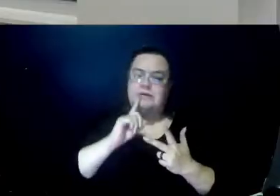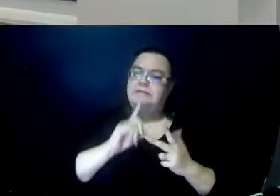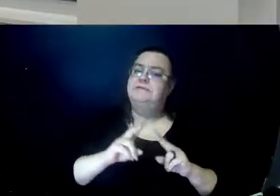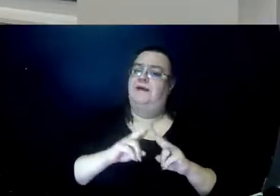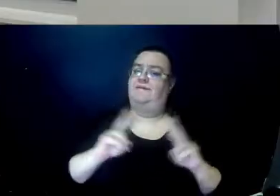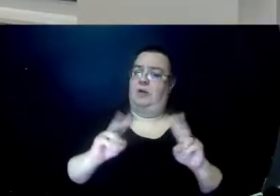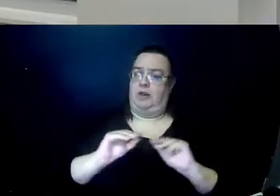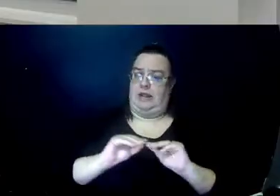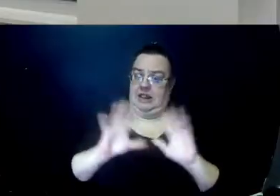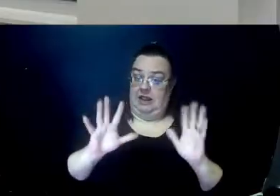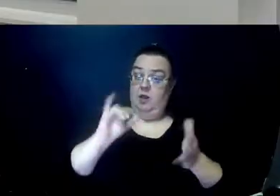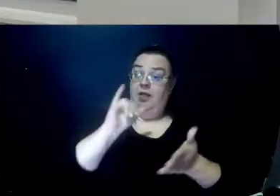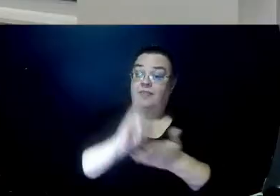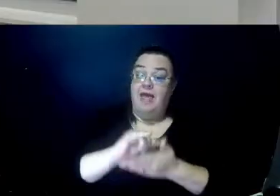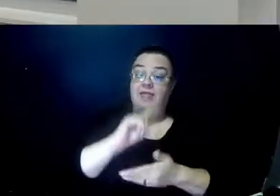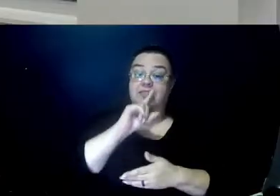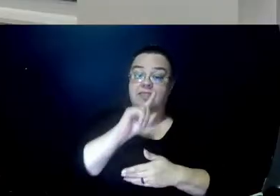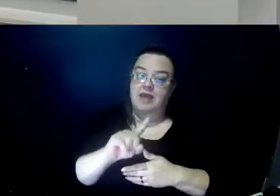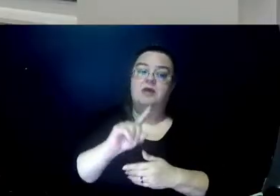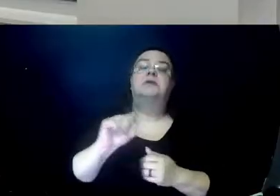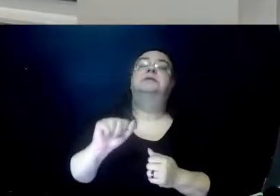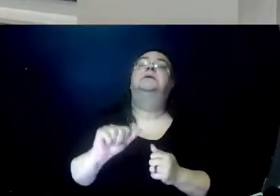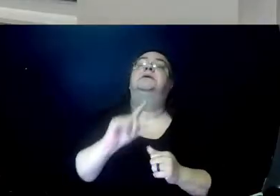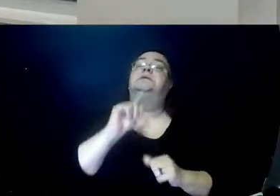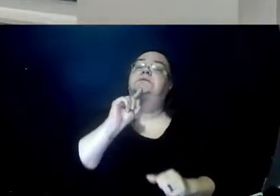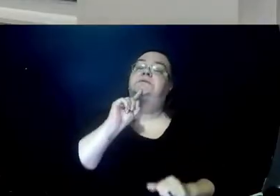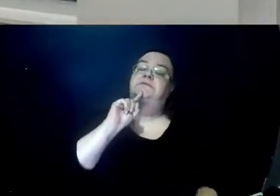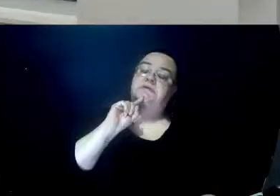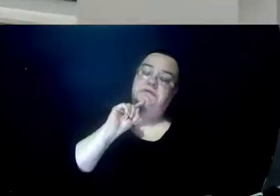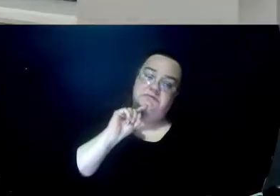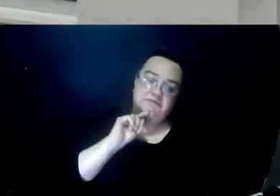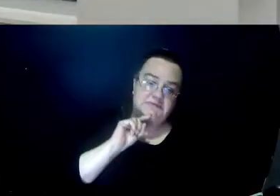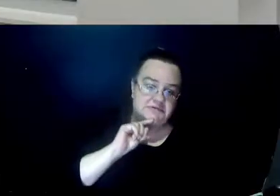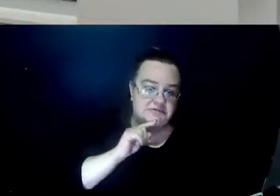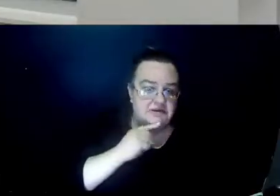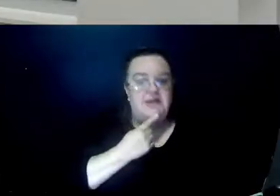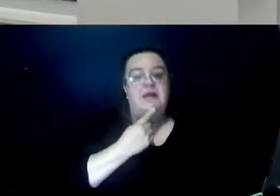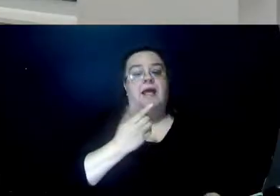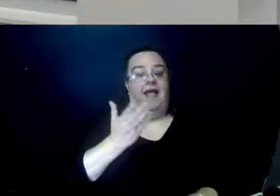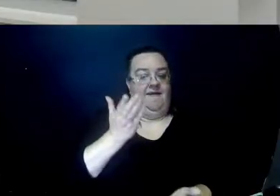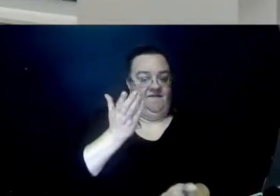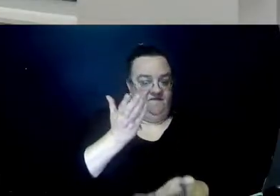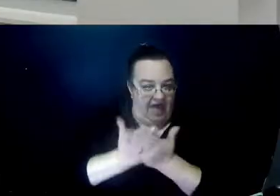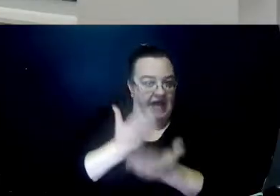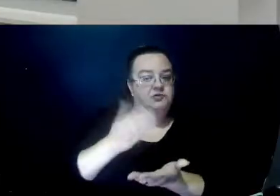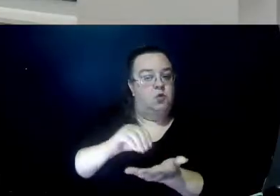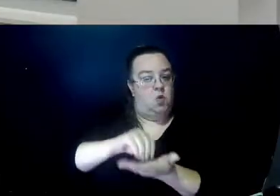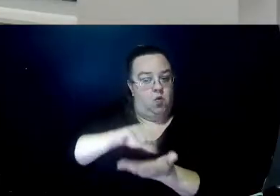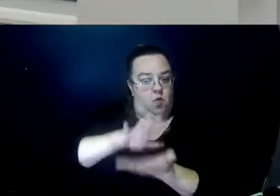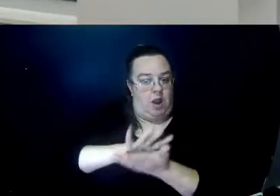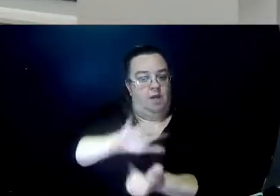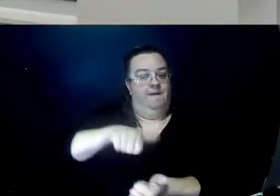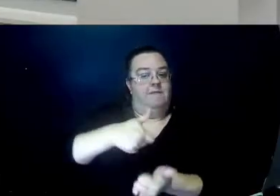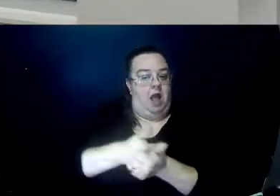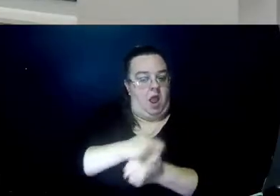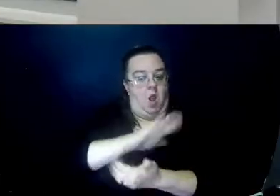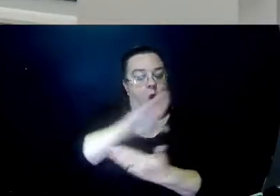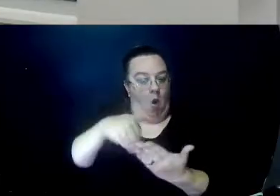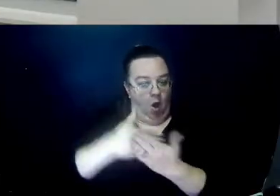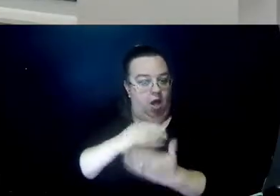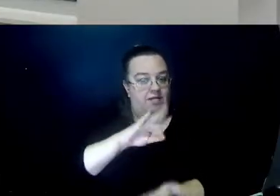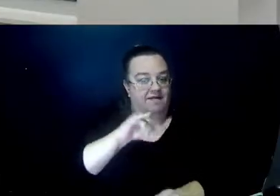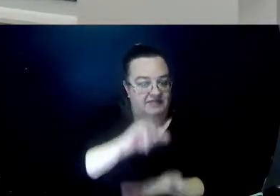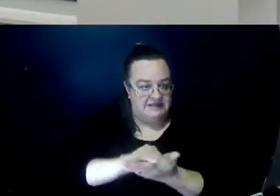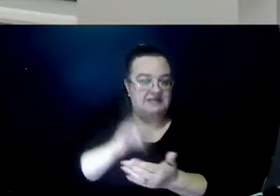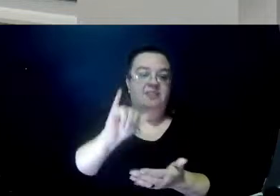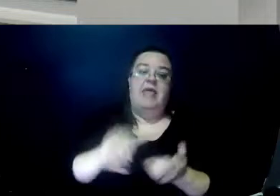clear that there is a substantial factual record behind all of this, which many